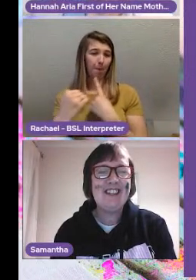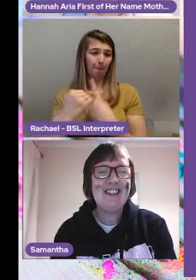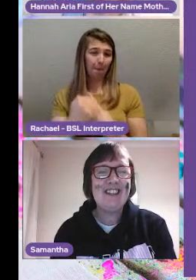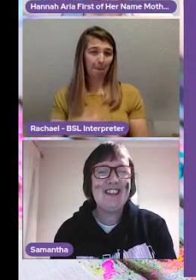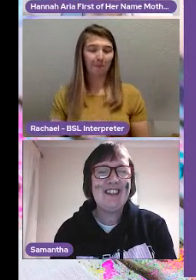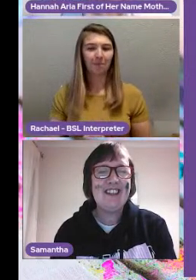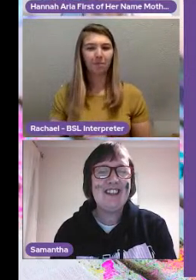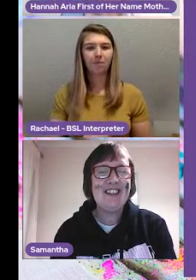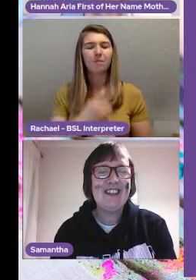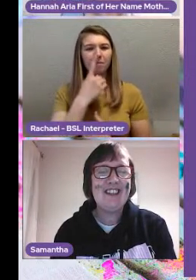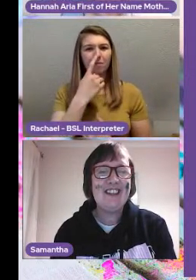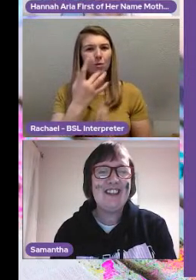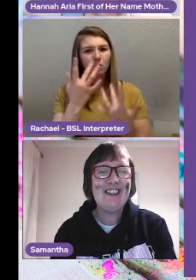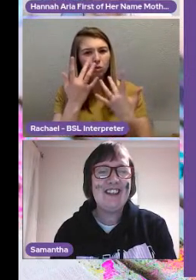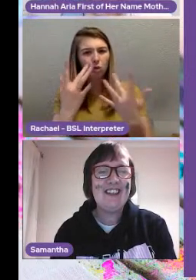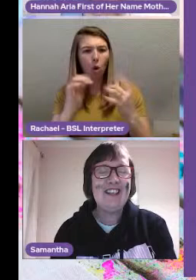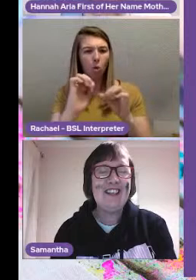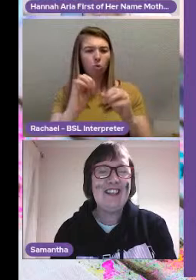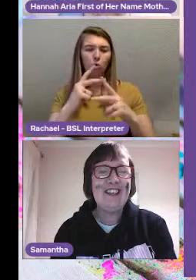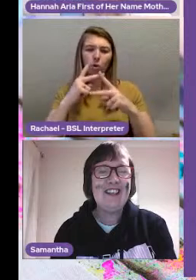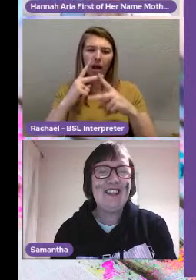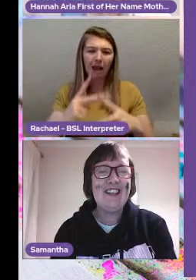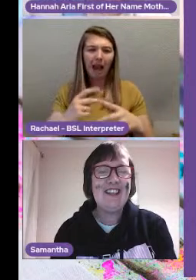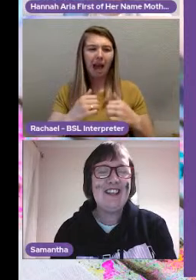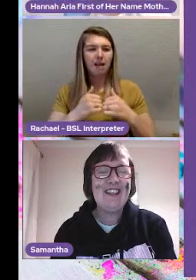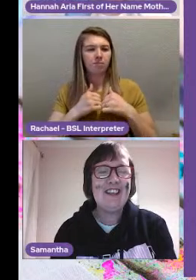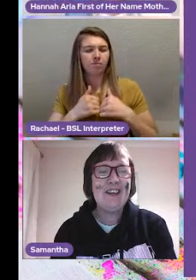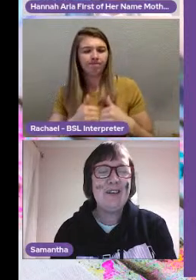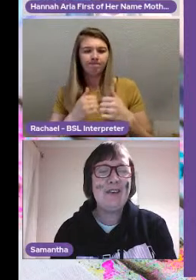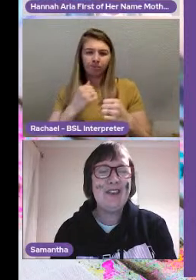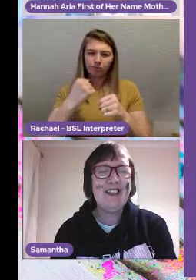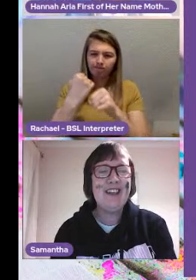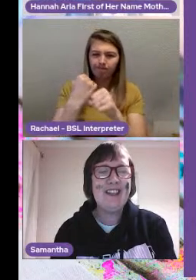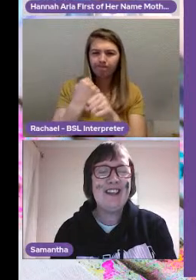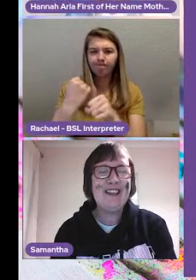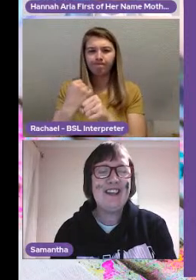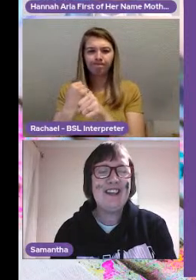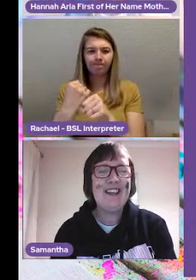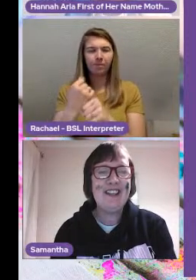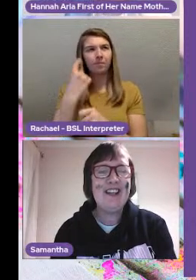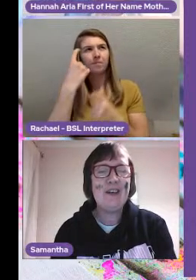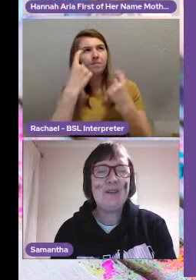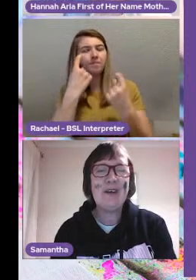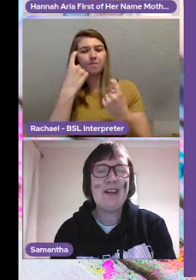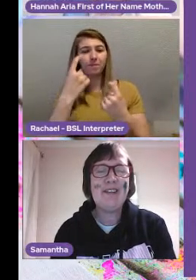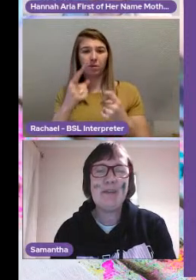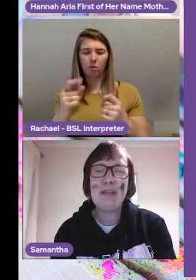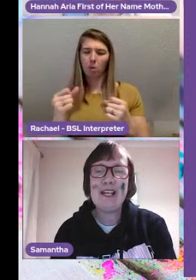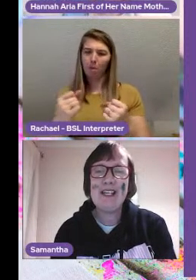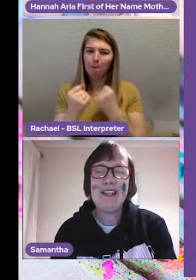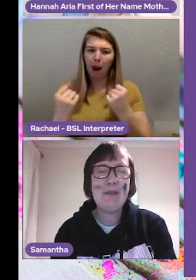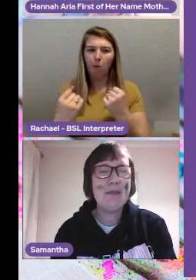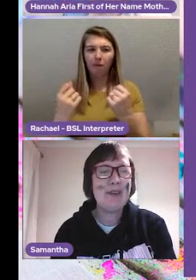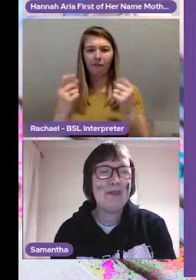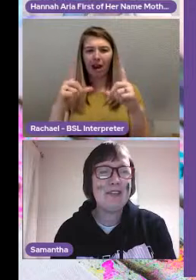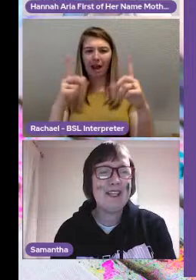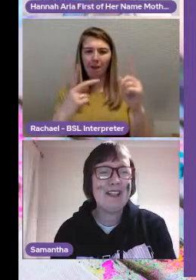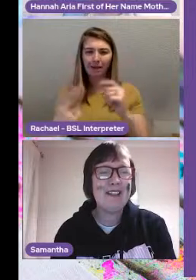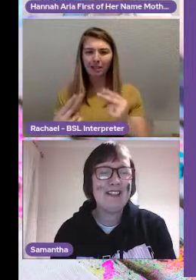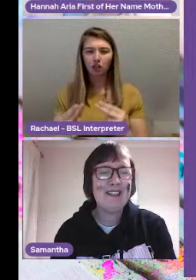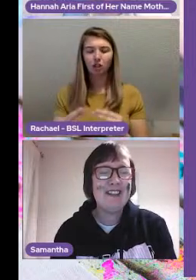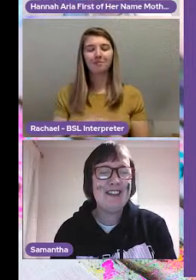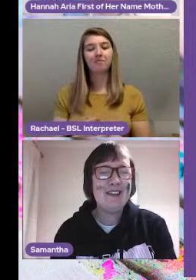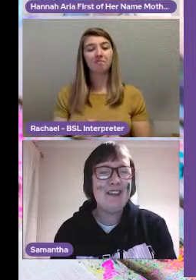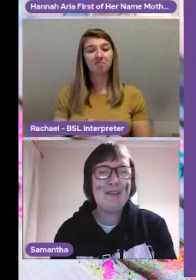this, a lot of thought, and it's a powerful image, isn't it? Yeah, a lot of art is the planning. People don't